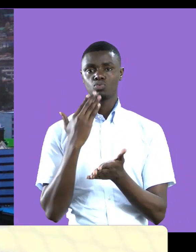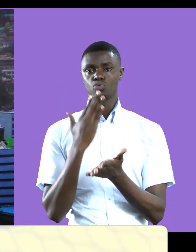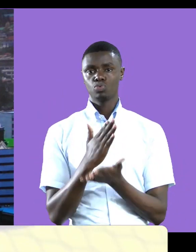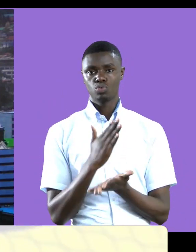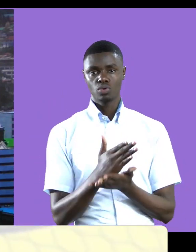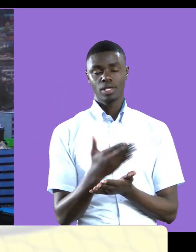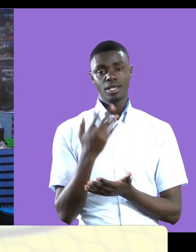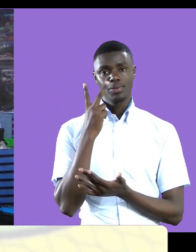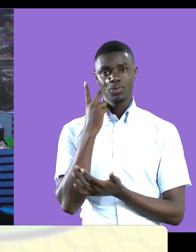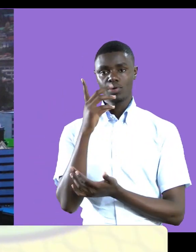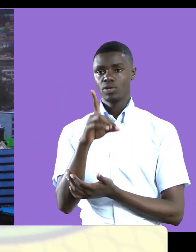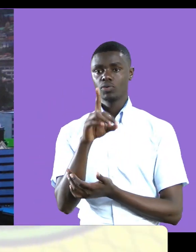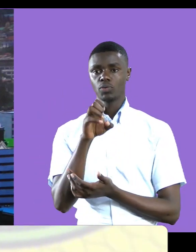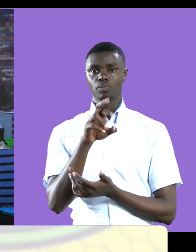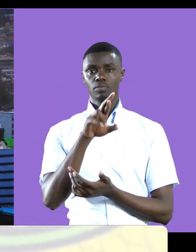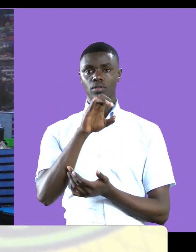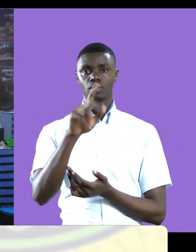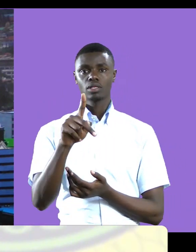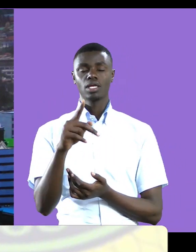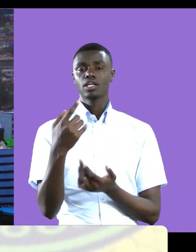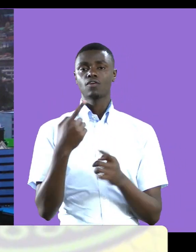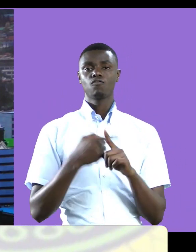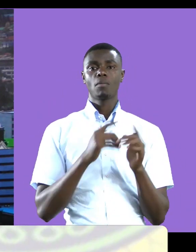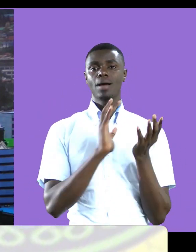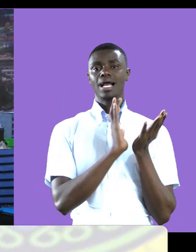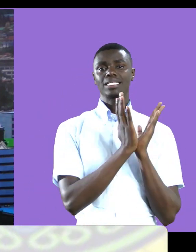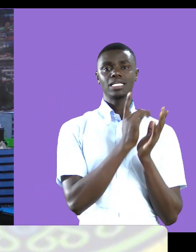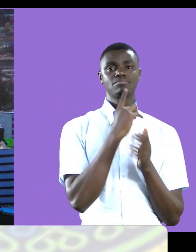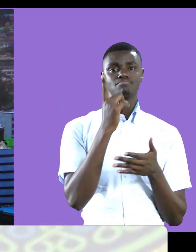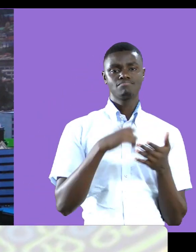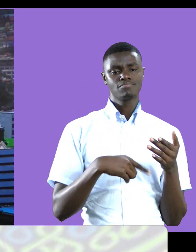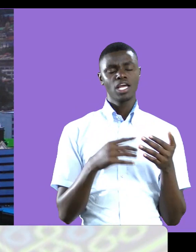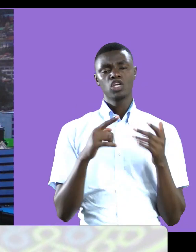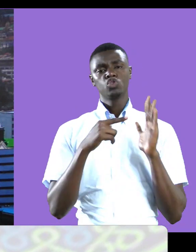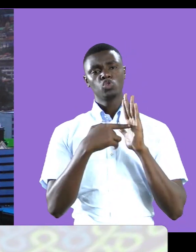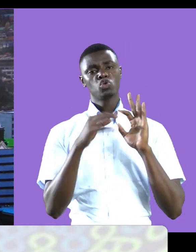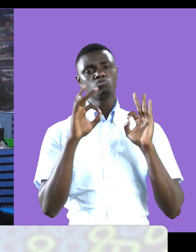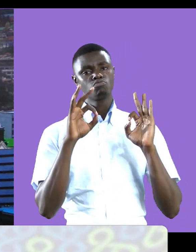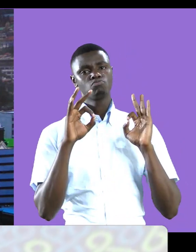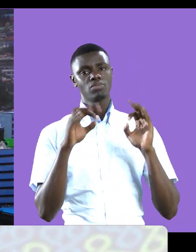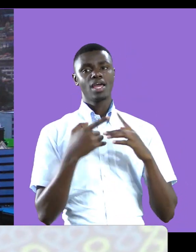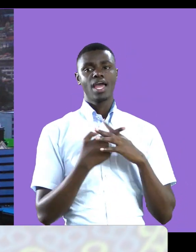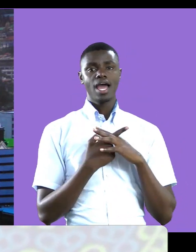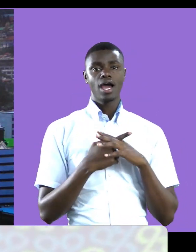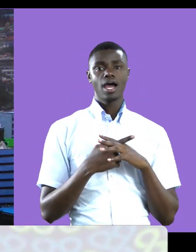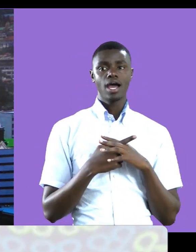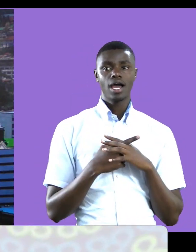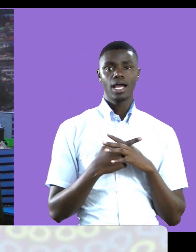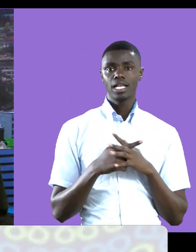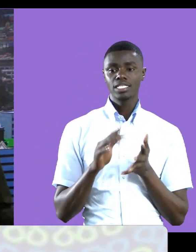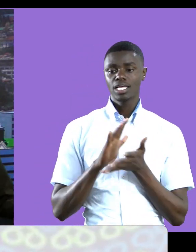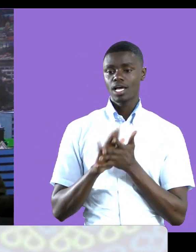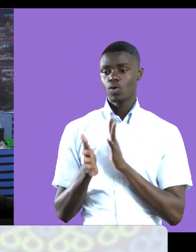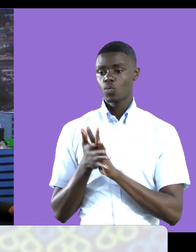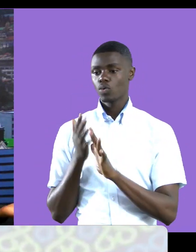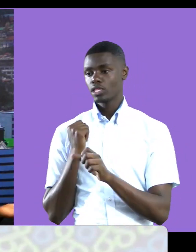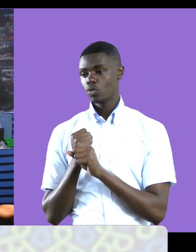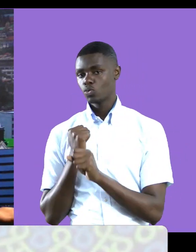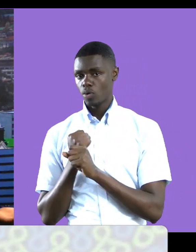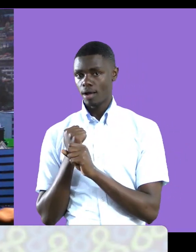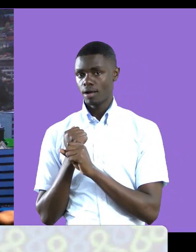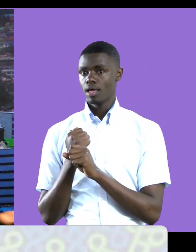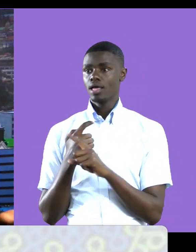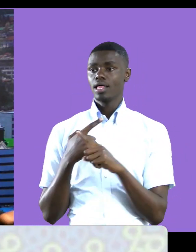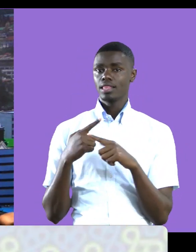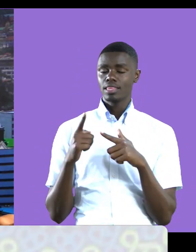ana come through straight out of Kasarani anasema show iko ital. Yeye anasema yeye alianza mwaka bila wera. Na yeye